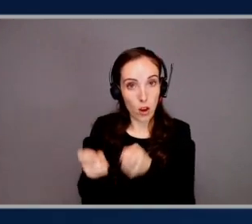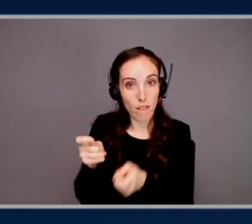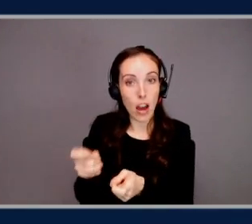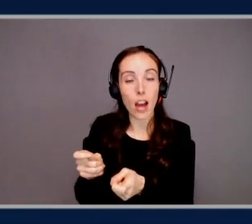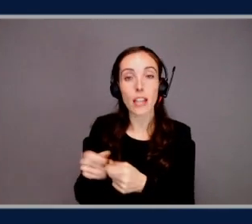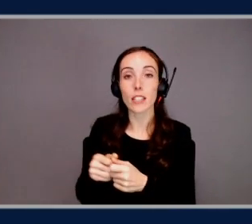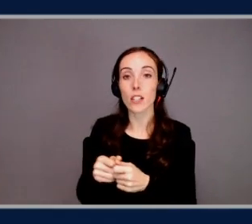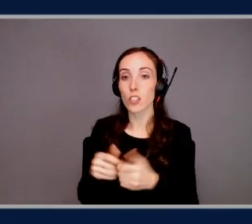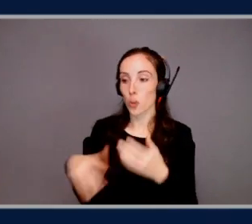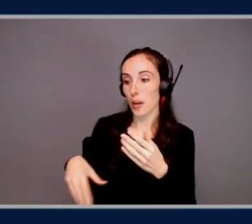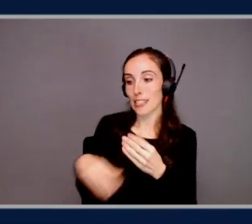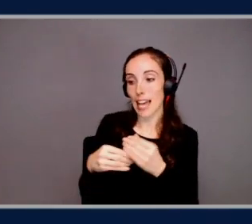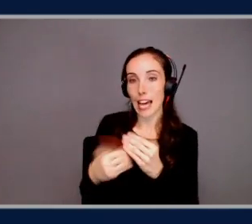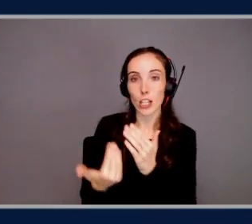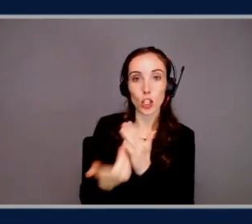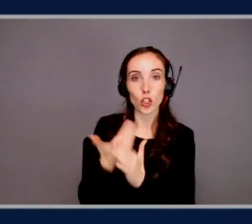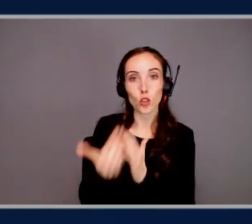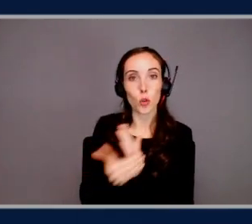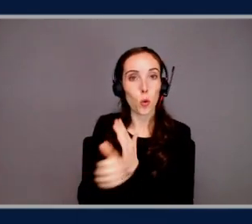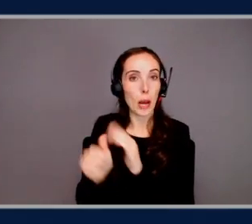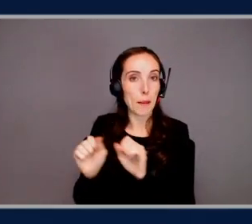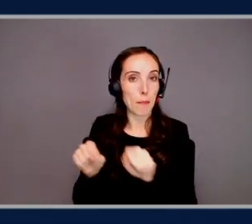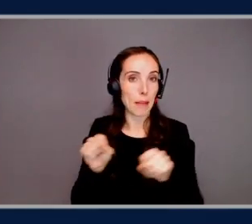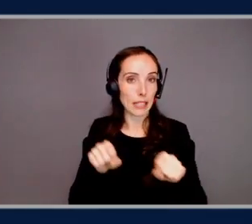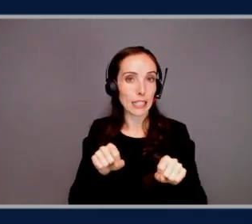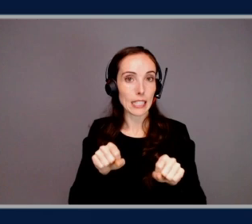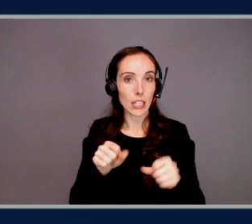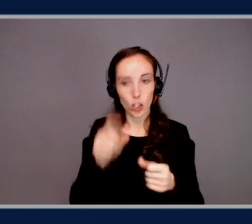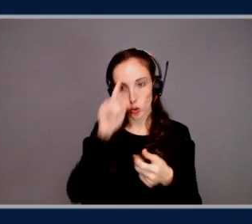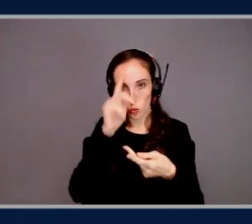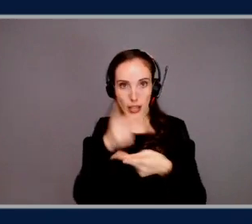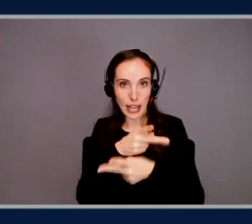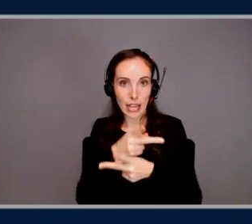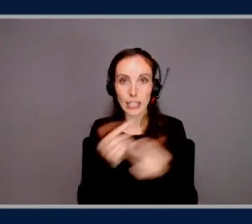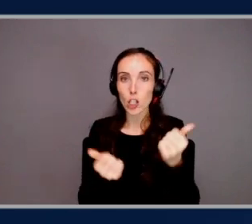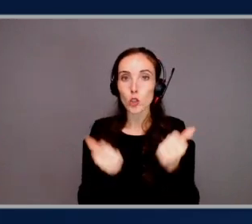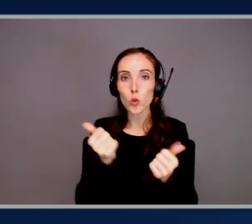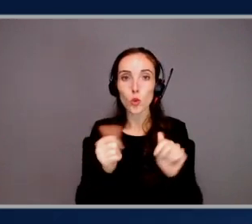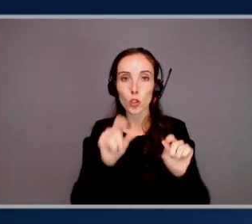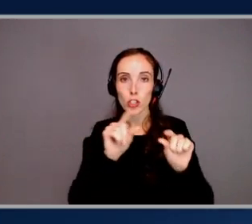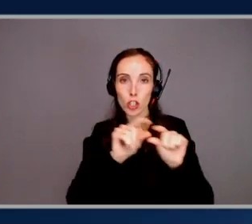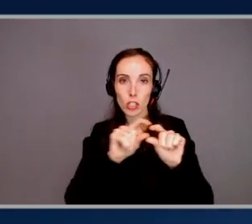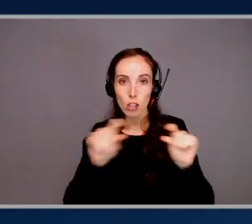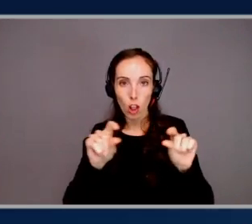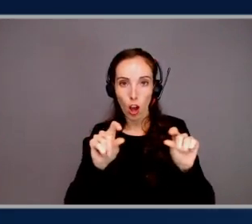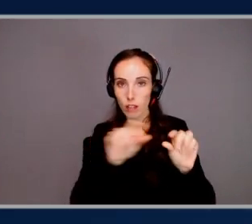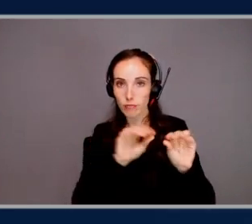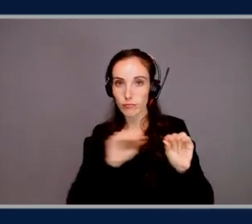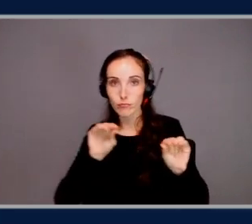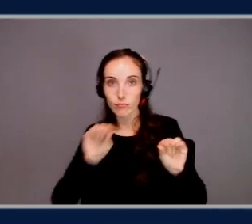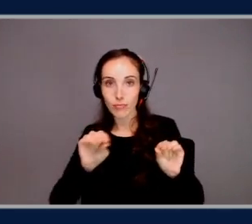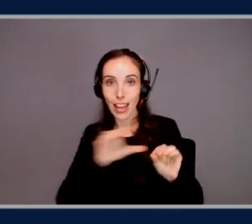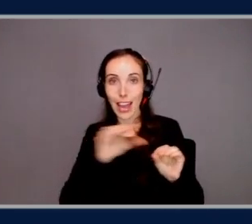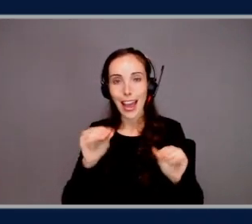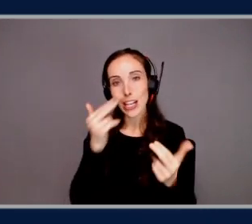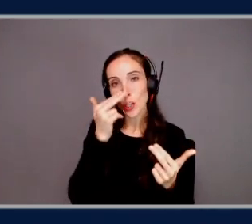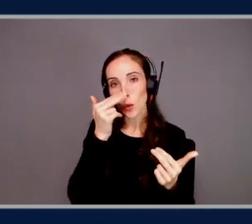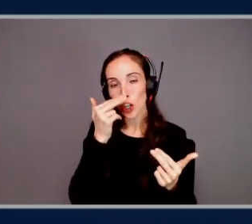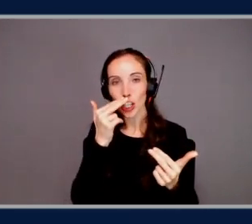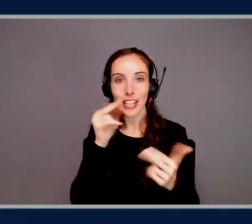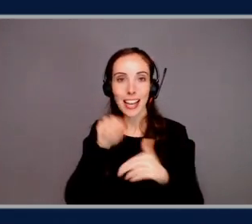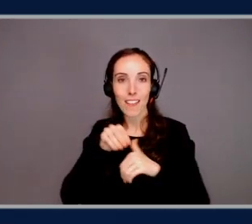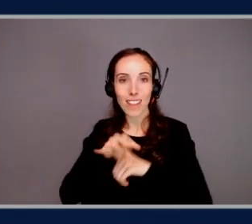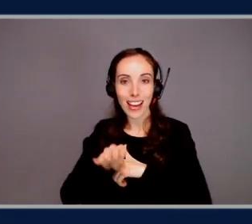So it's added a new ability to calculate which slot it could be equipped in, and quirky effects such as it has some example